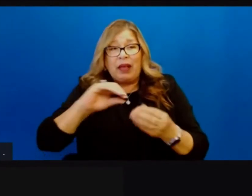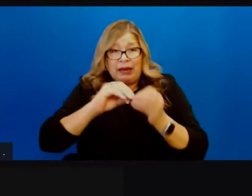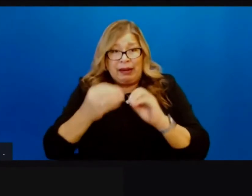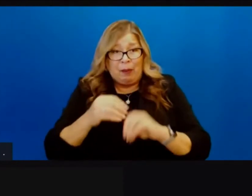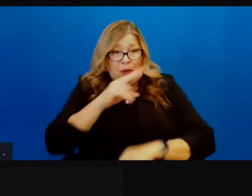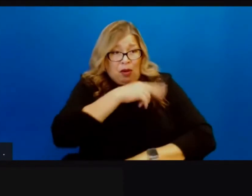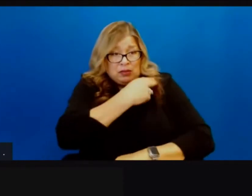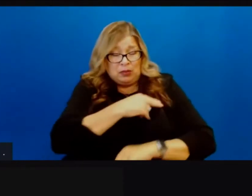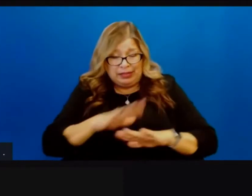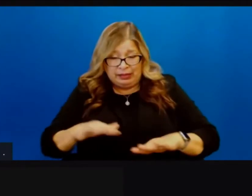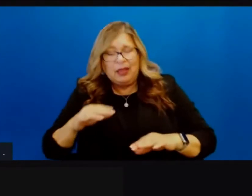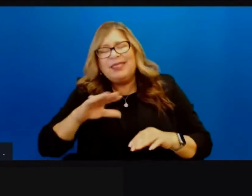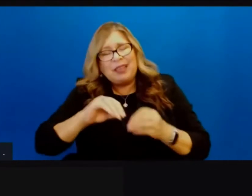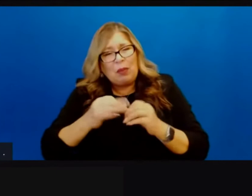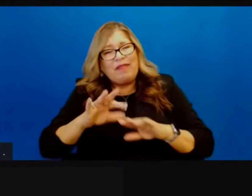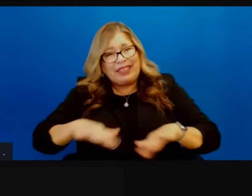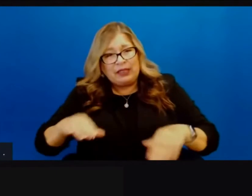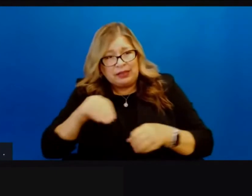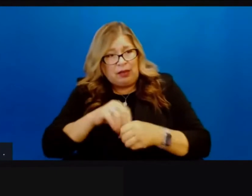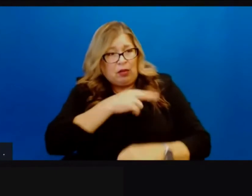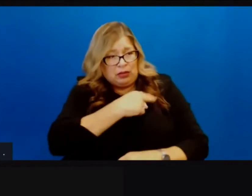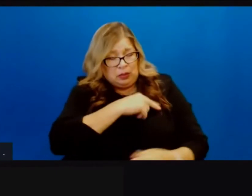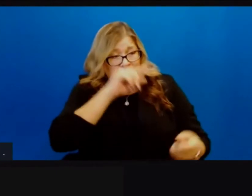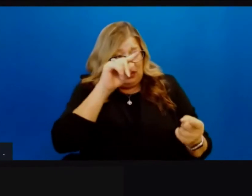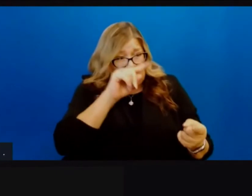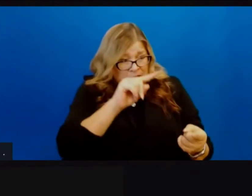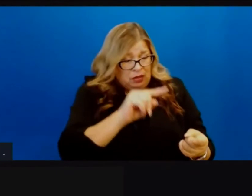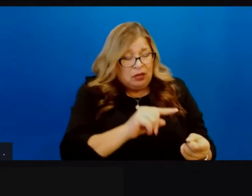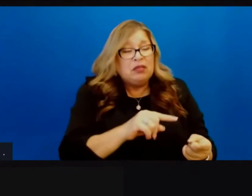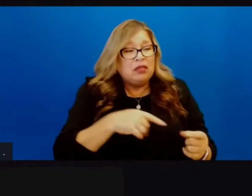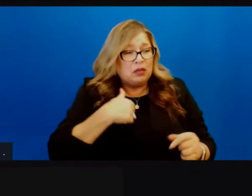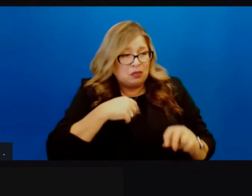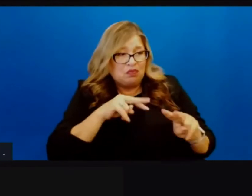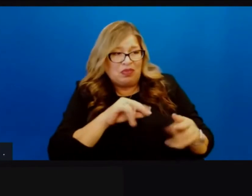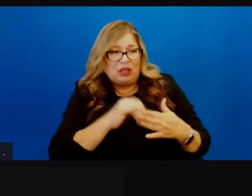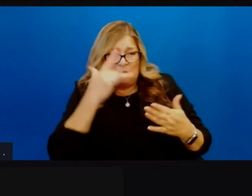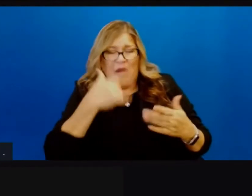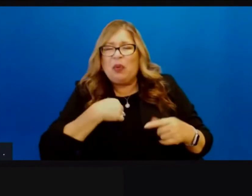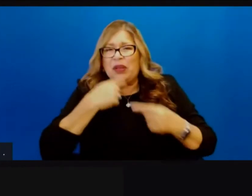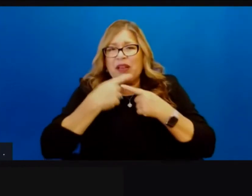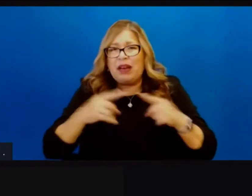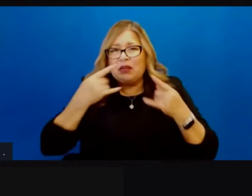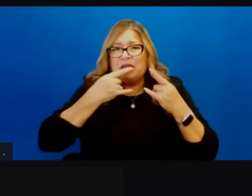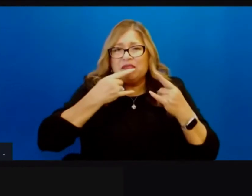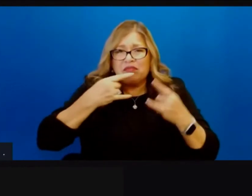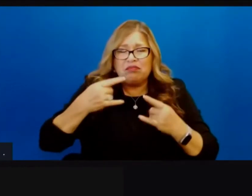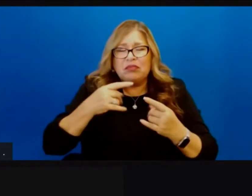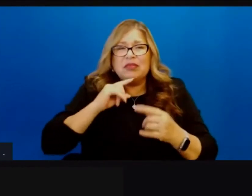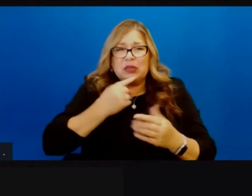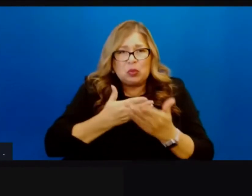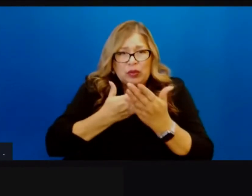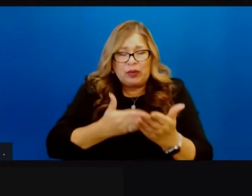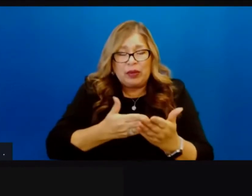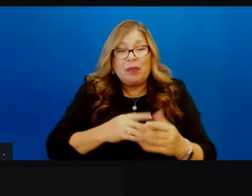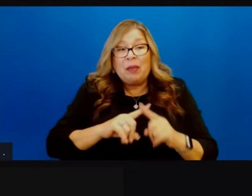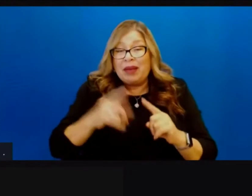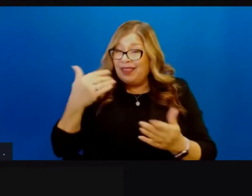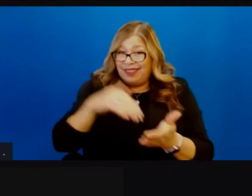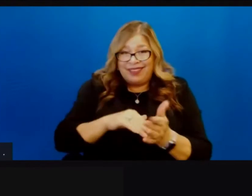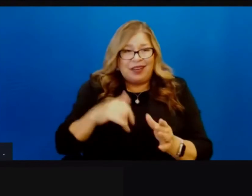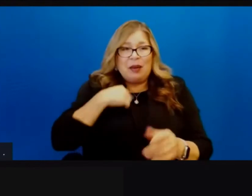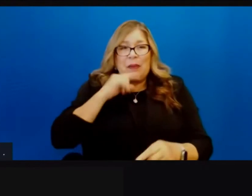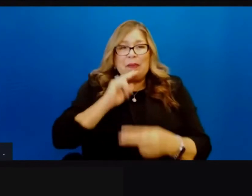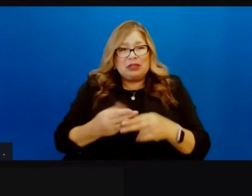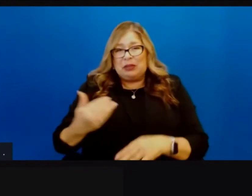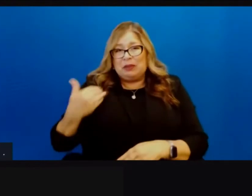change materially, as we would at any other time in this pandemic, as we said, we would focus on moving forward in the California